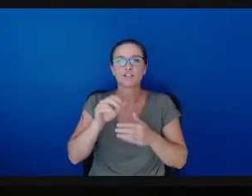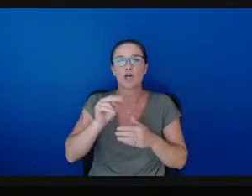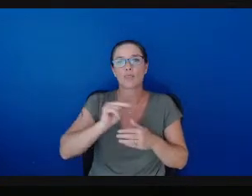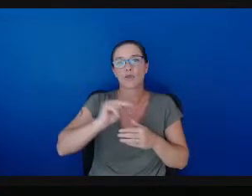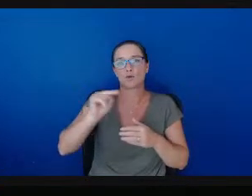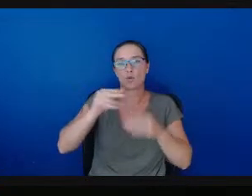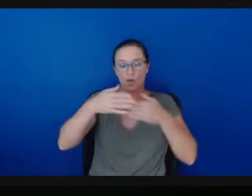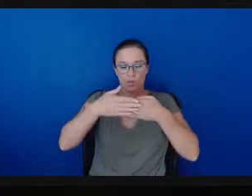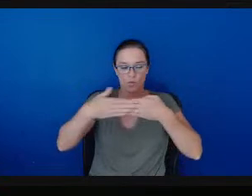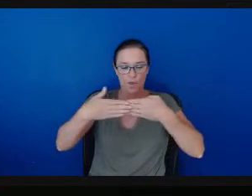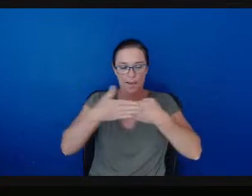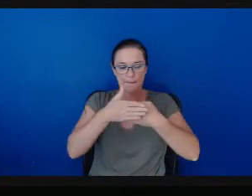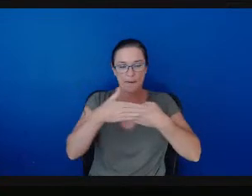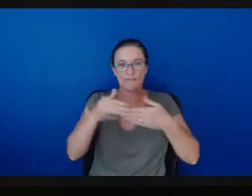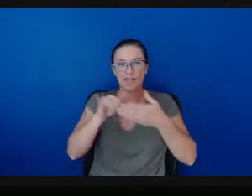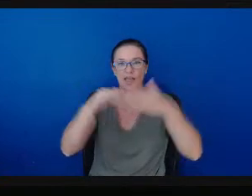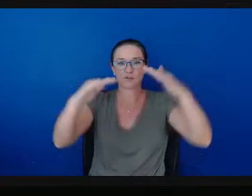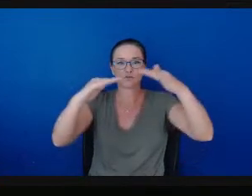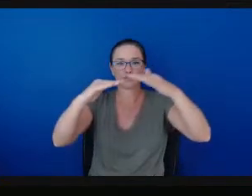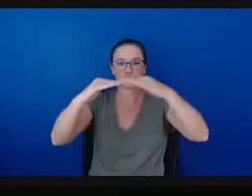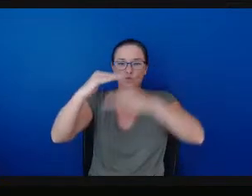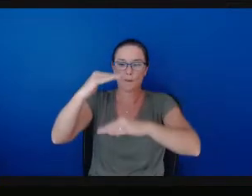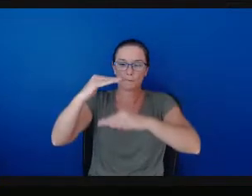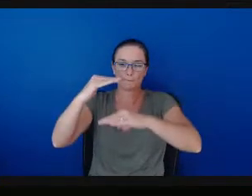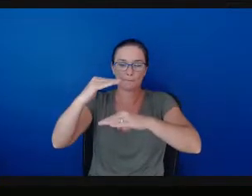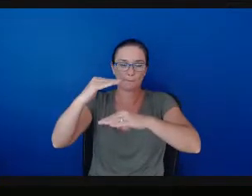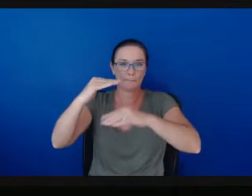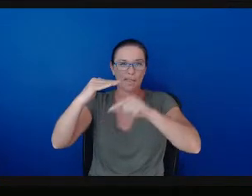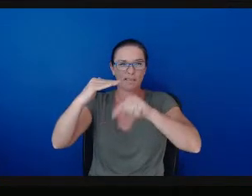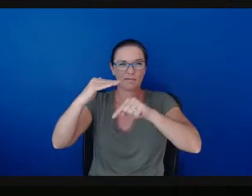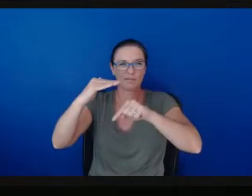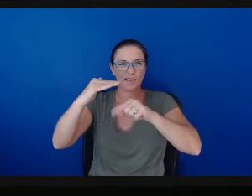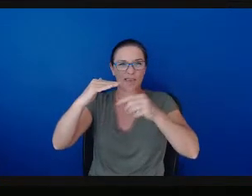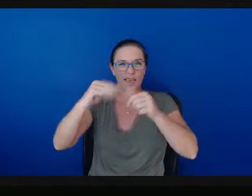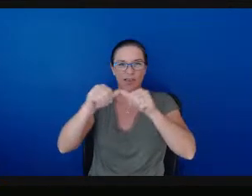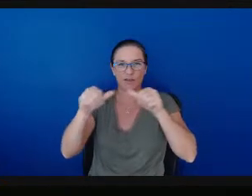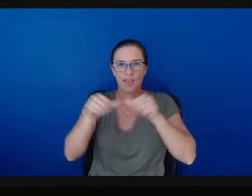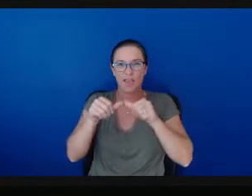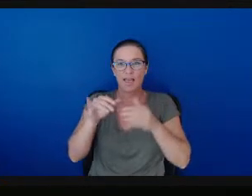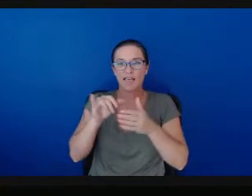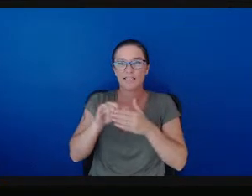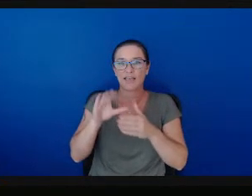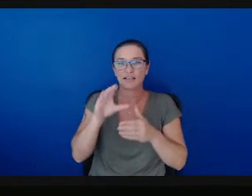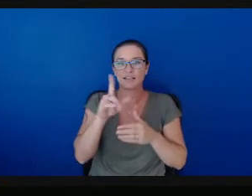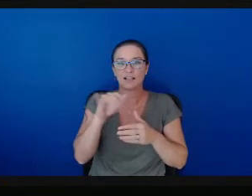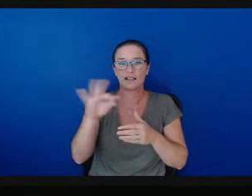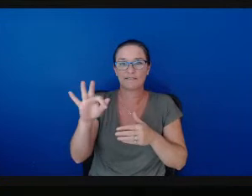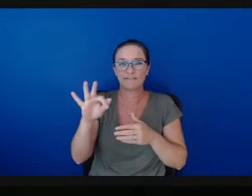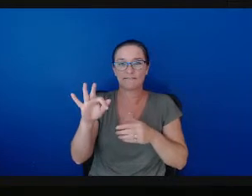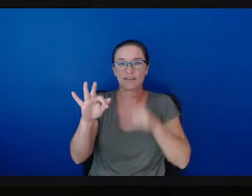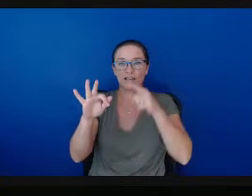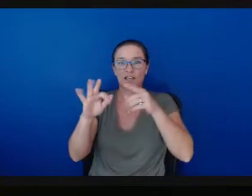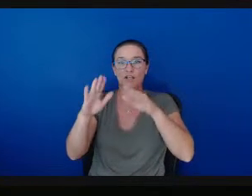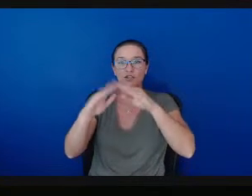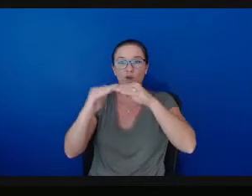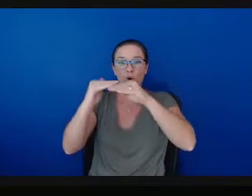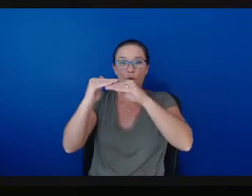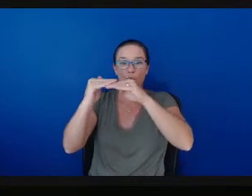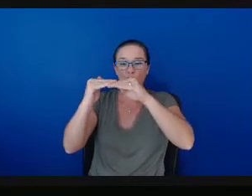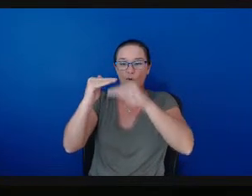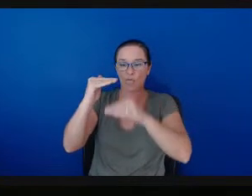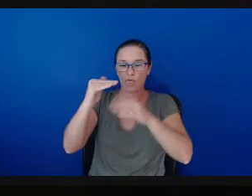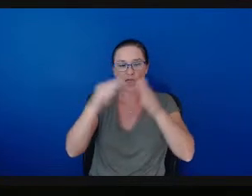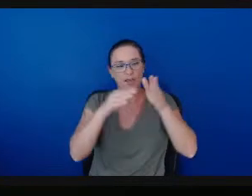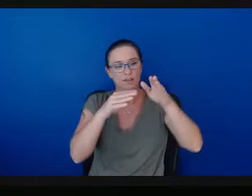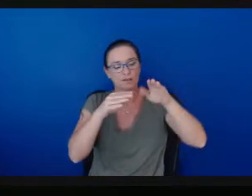west. Here is its current view. And so there is the actual cliff. At the bottom of this cliff is where that other vent is, probably more in that